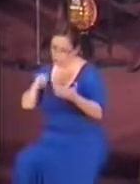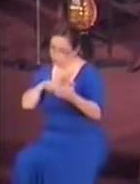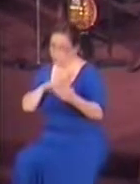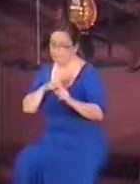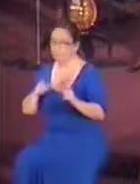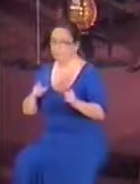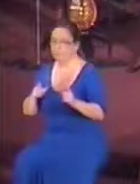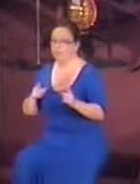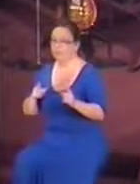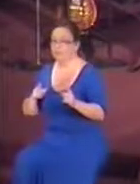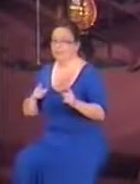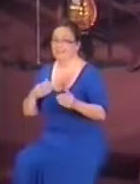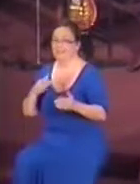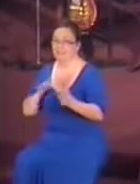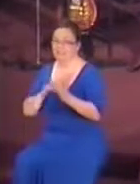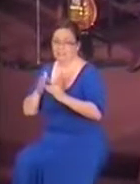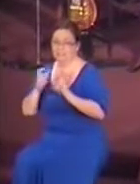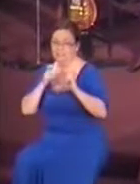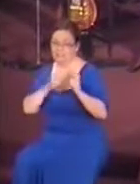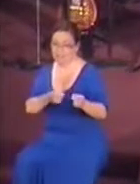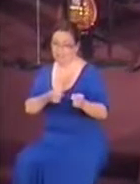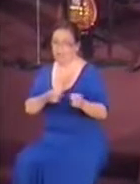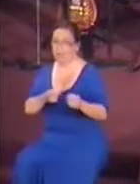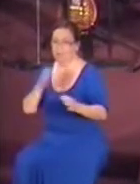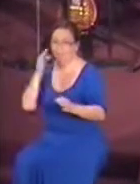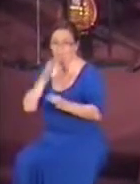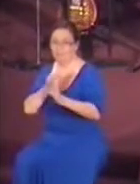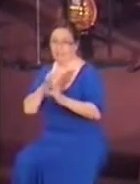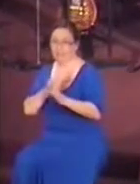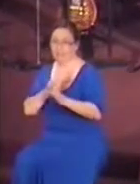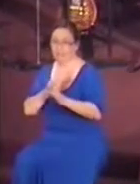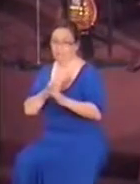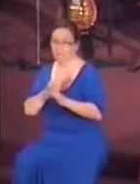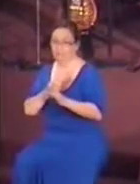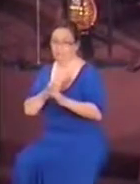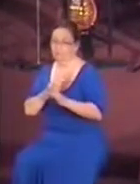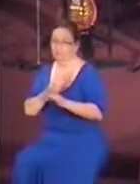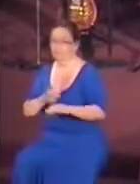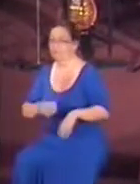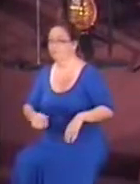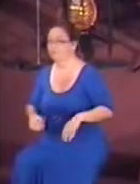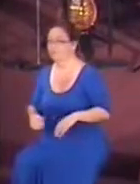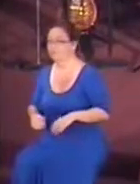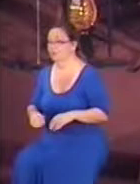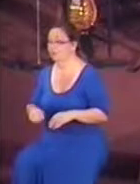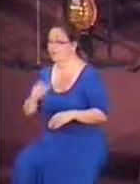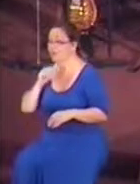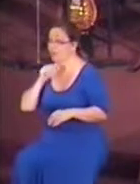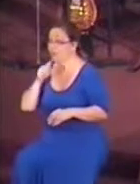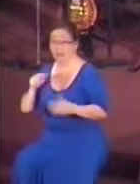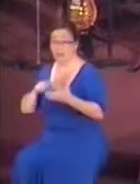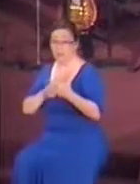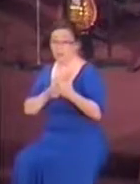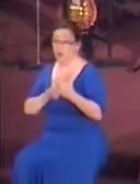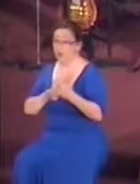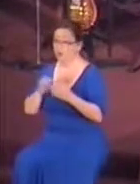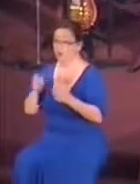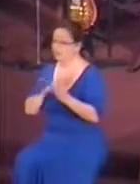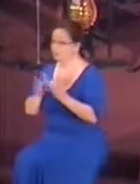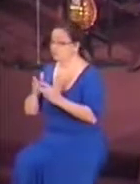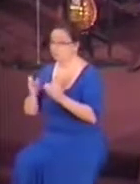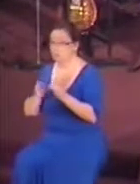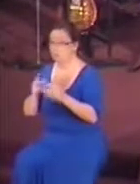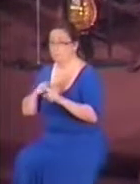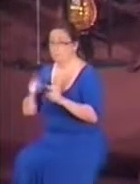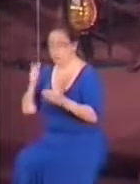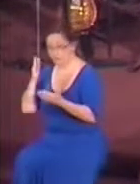in face of his doubt. And this was not at the beginning of Jesus' ministry. This was at the end. And so if I could bring it clear to you,